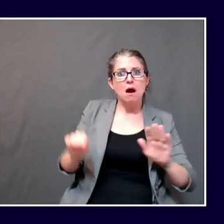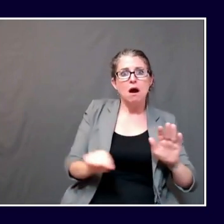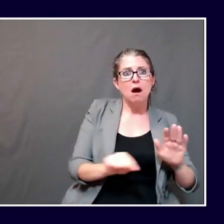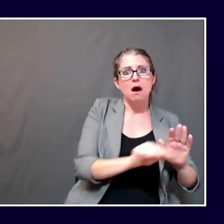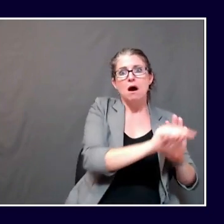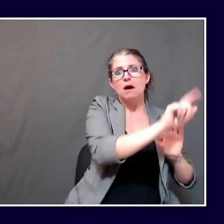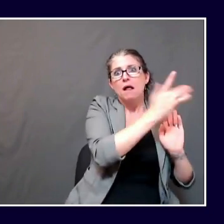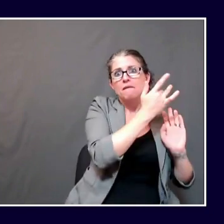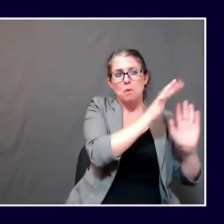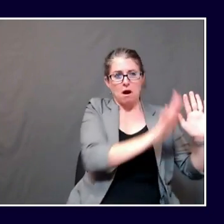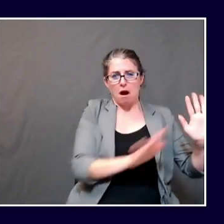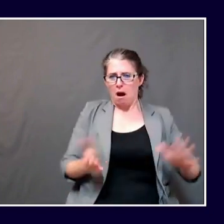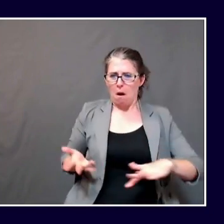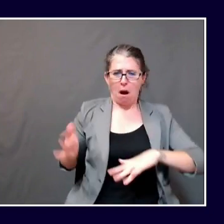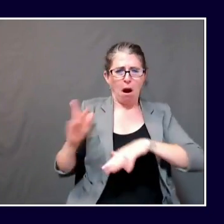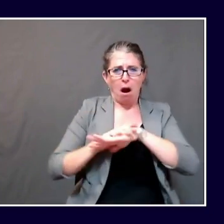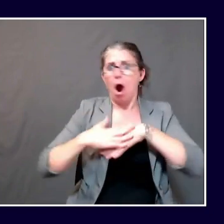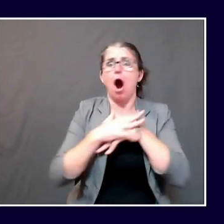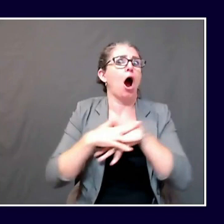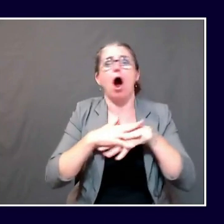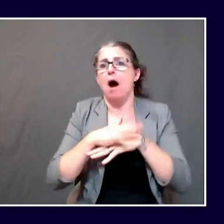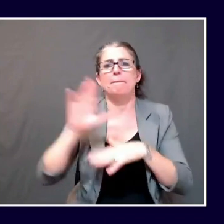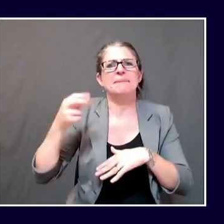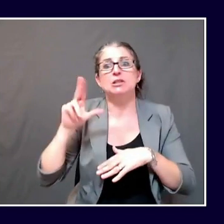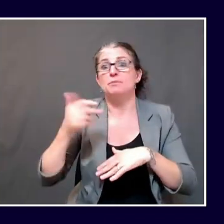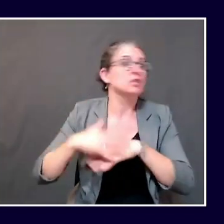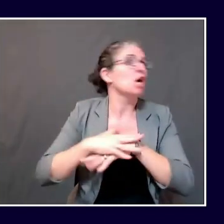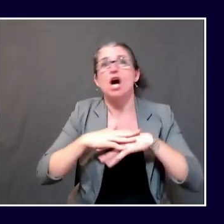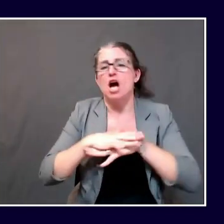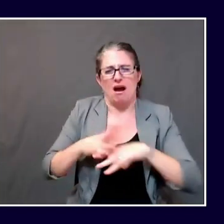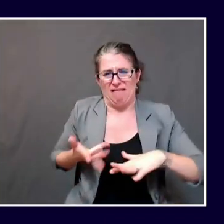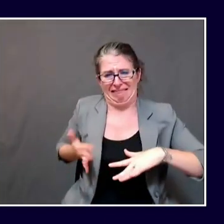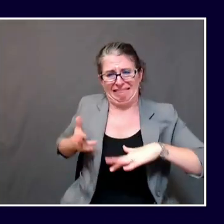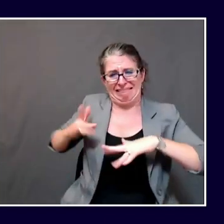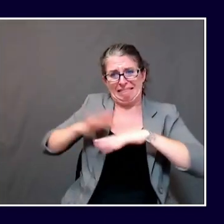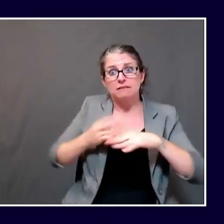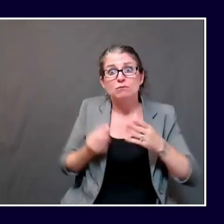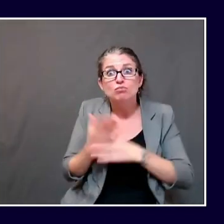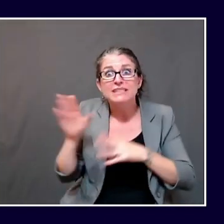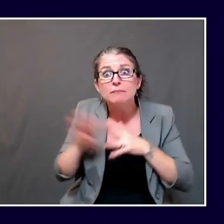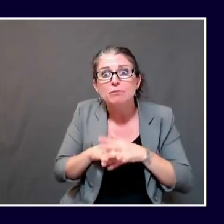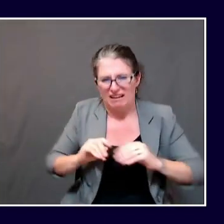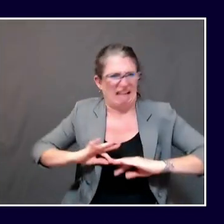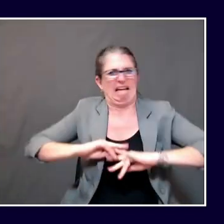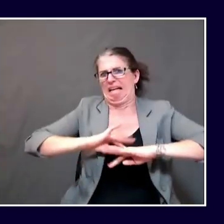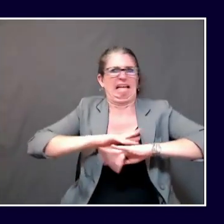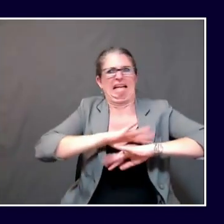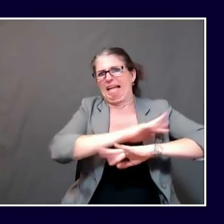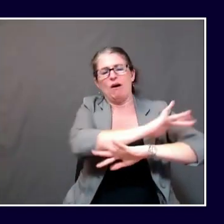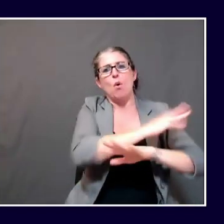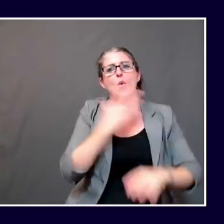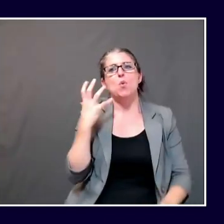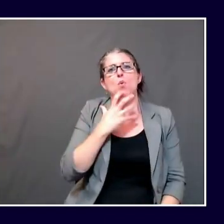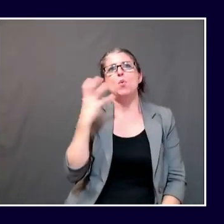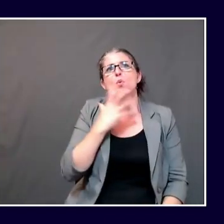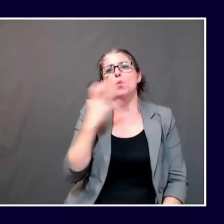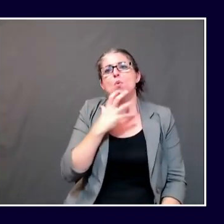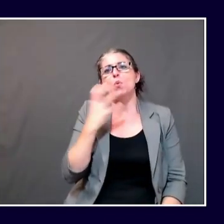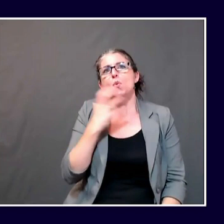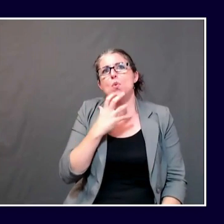more detail on where that is. Is it related to colleges? It's possible, Patrick, but the